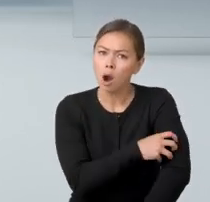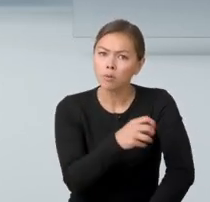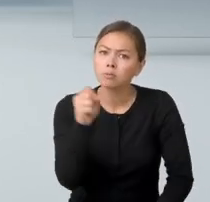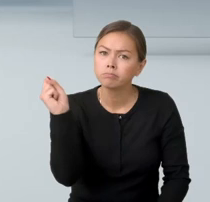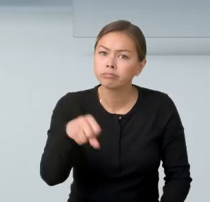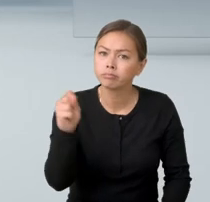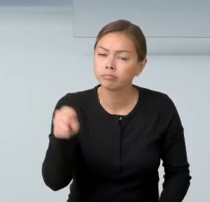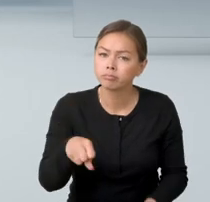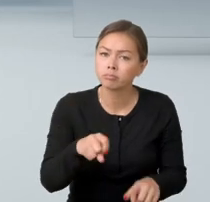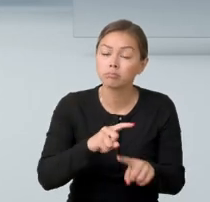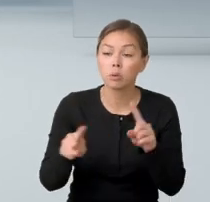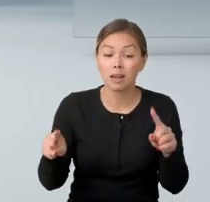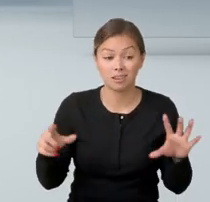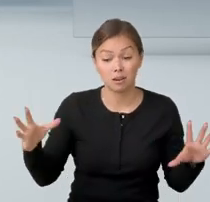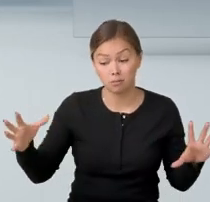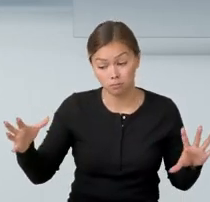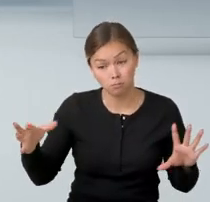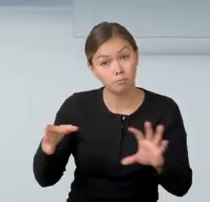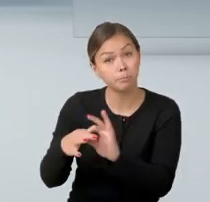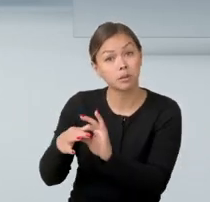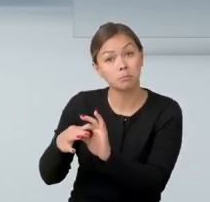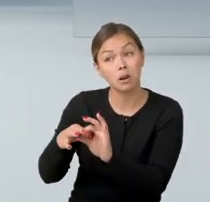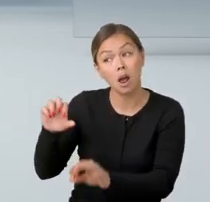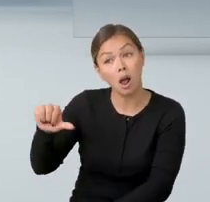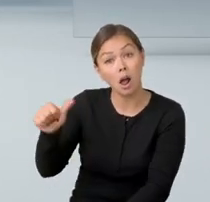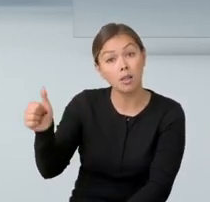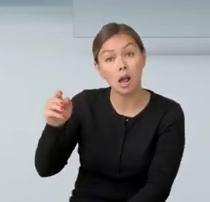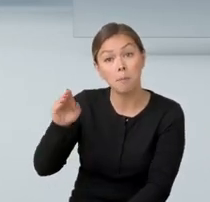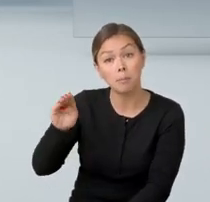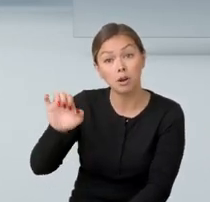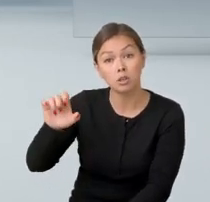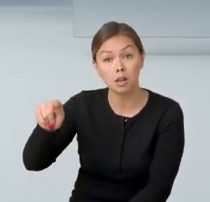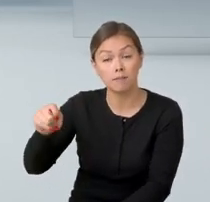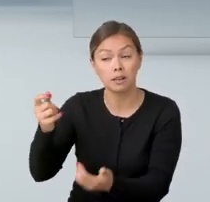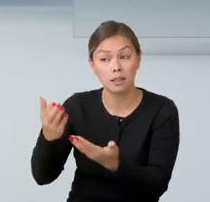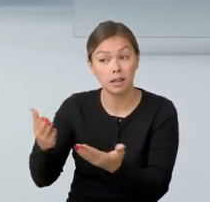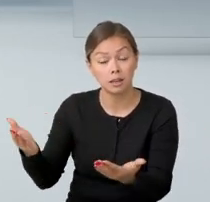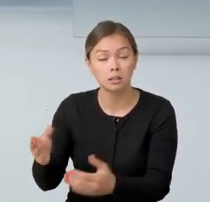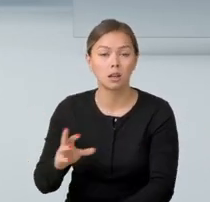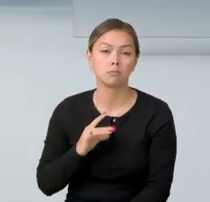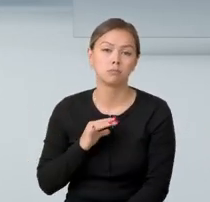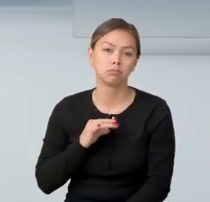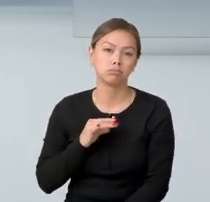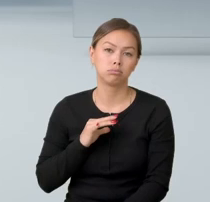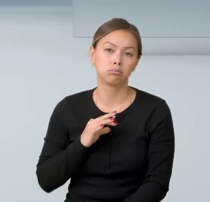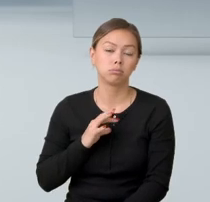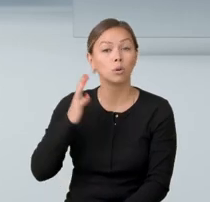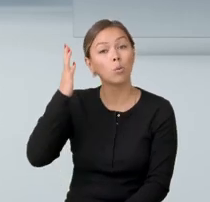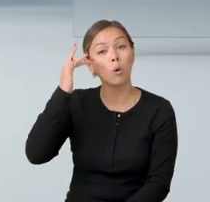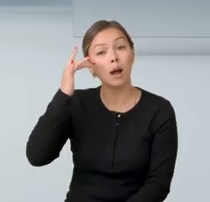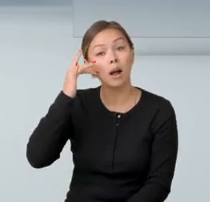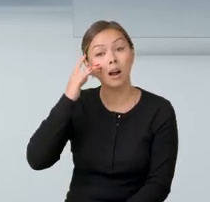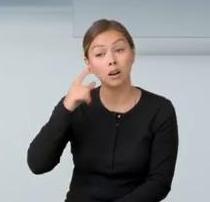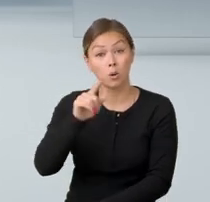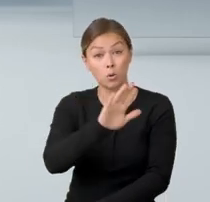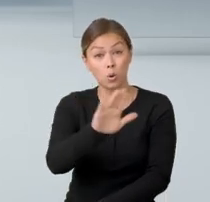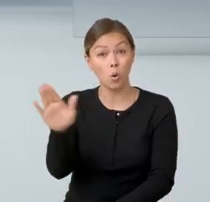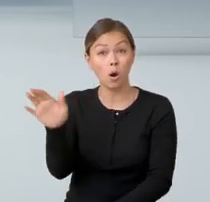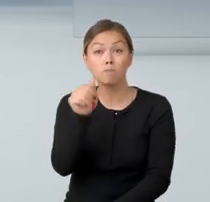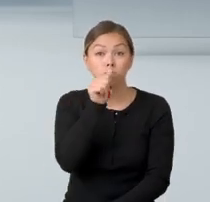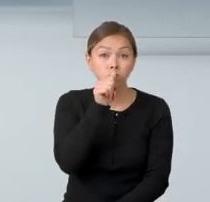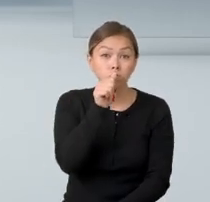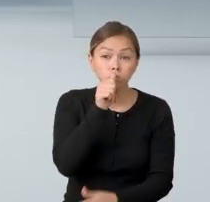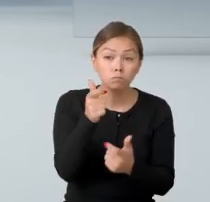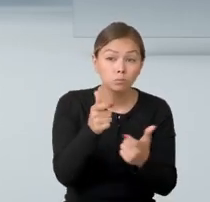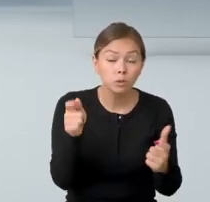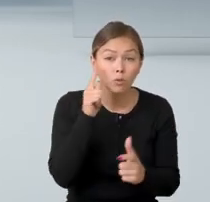but when you bring this additional components from Microsoft they are perfect right because you are using the same